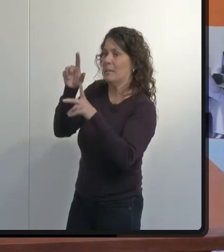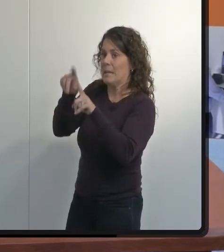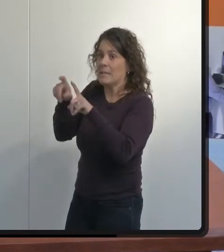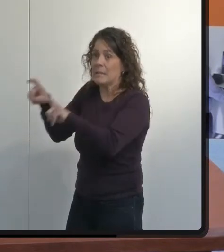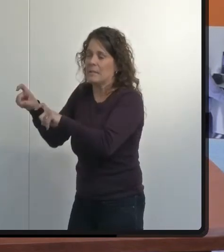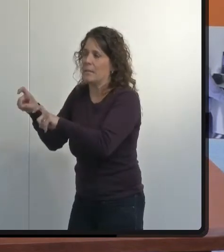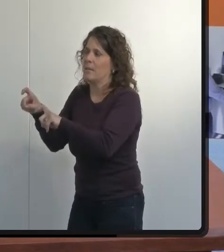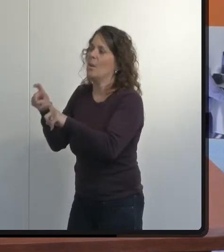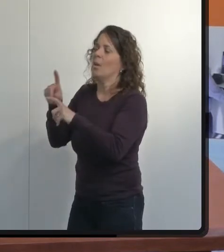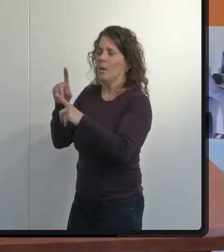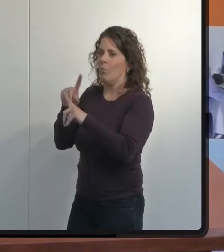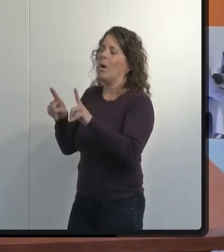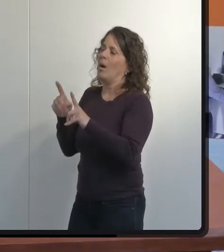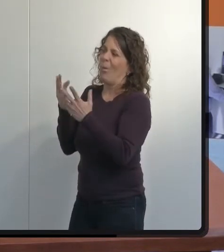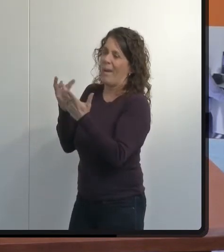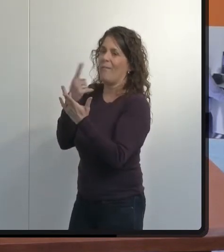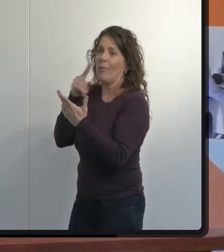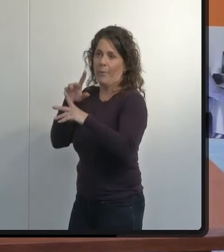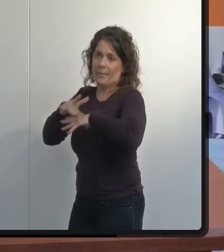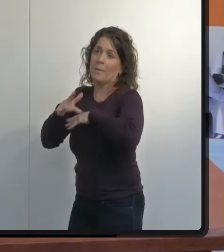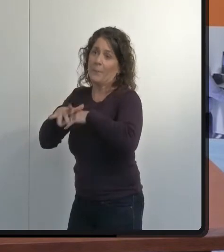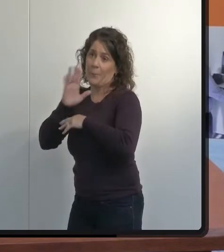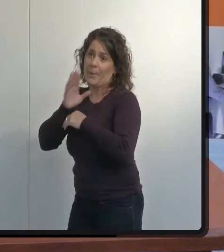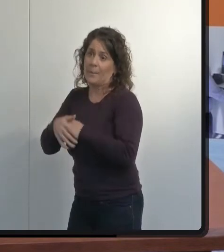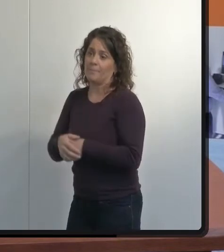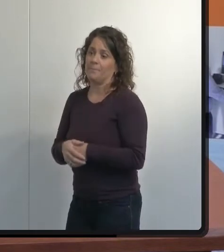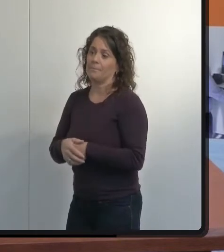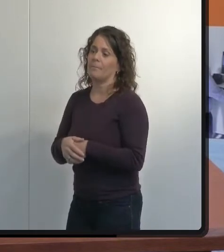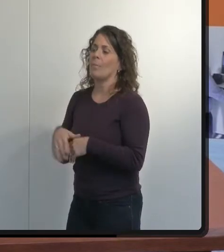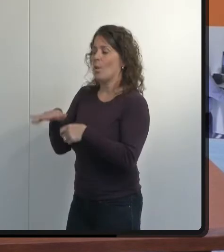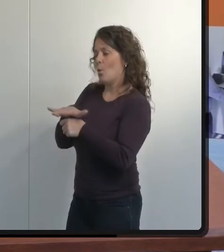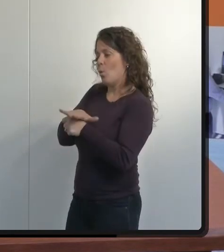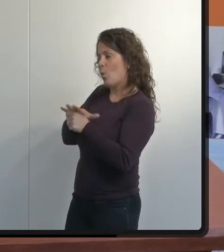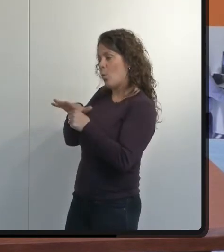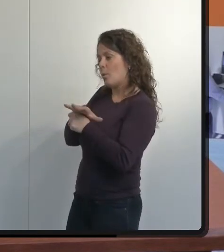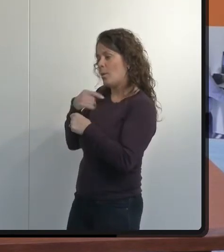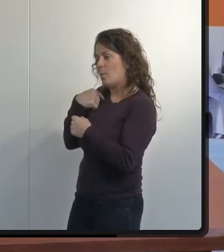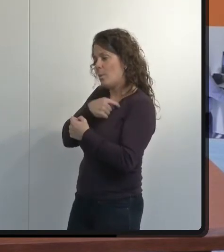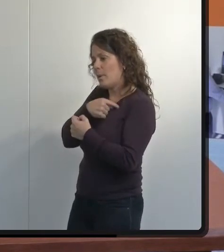it becomes available. Locally, we are exploring